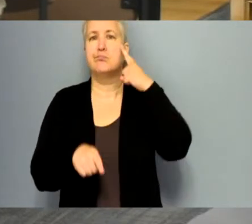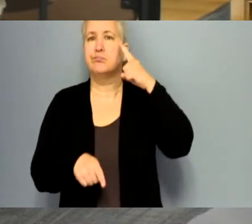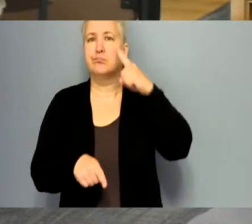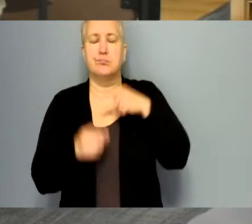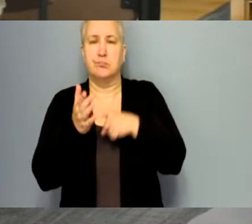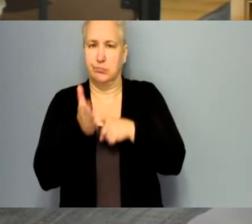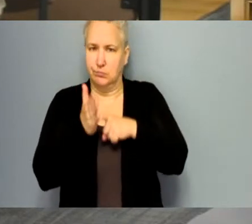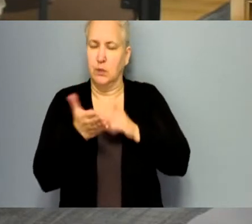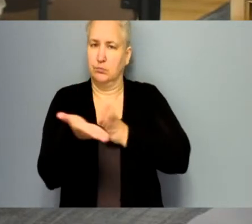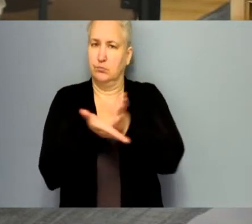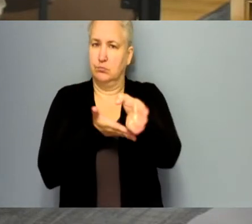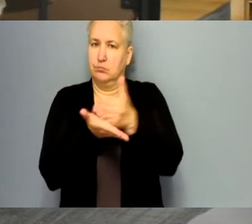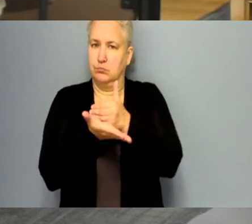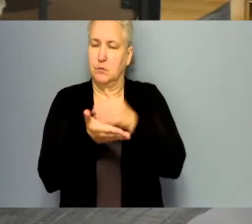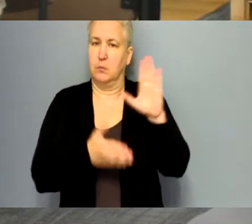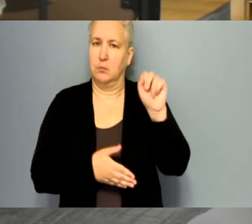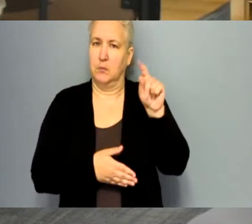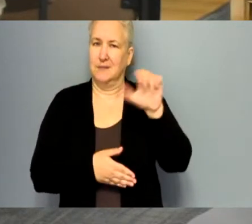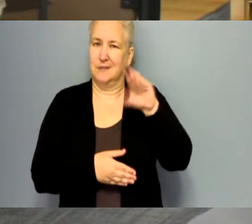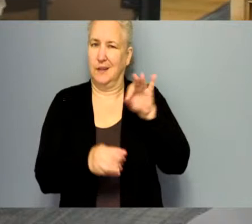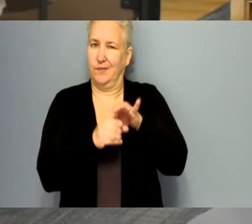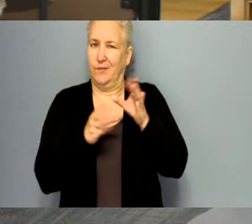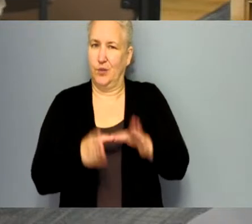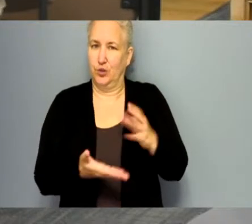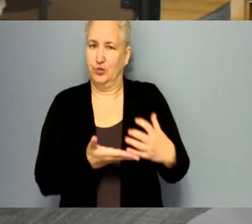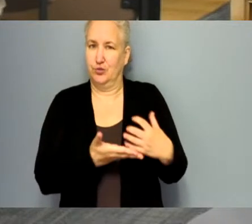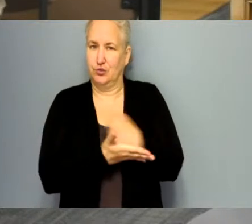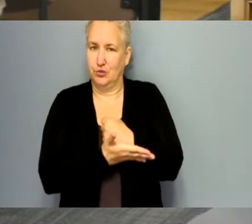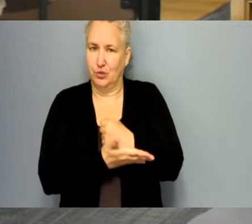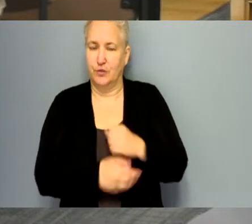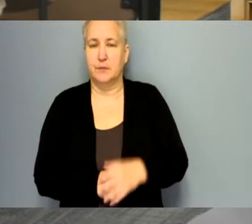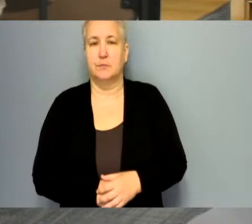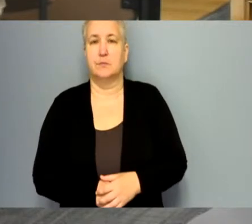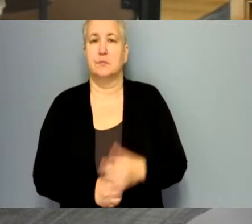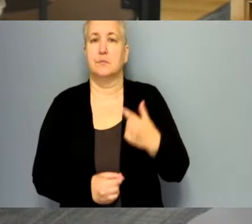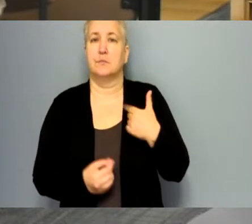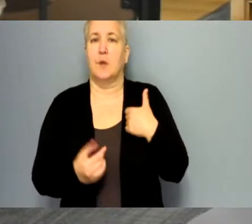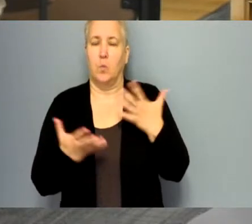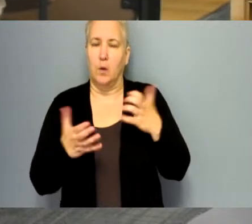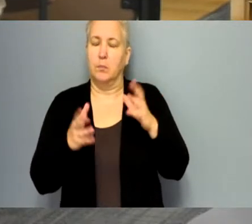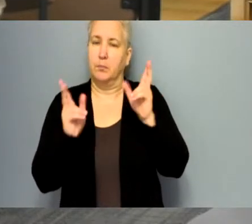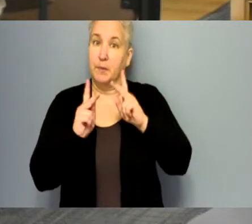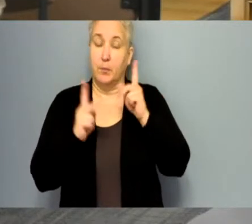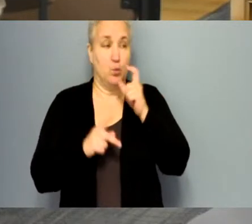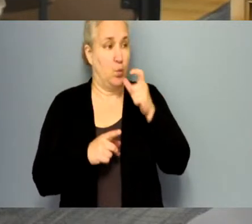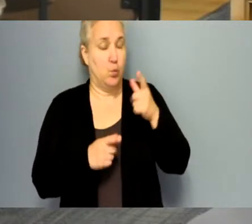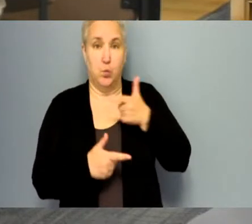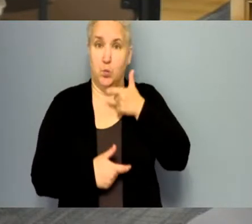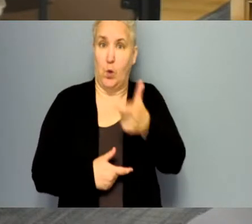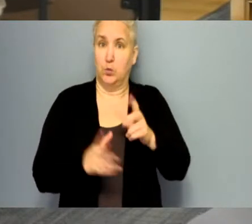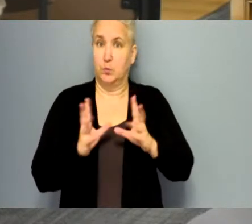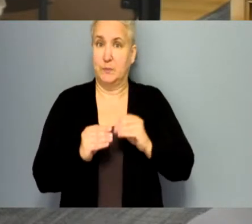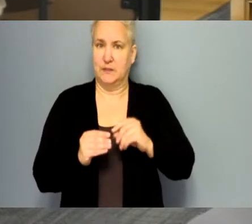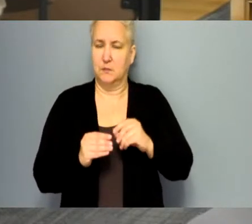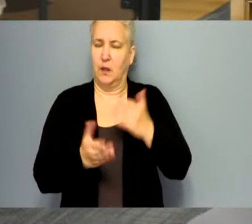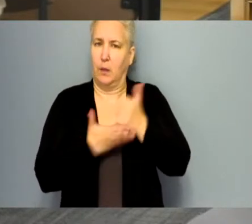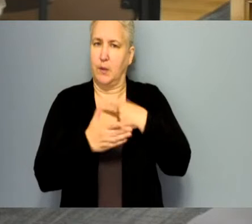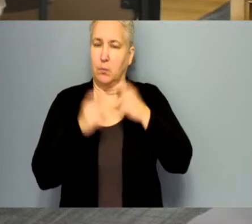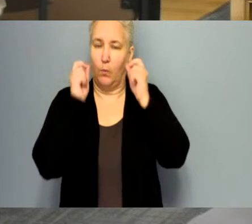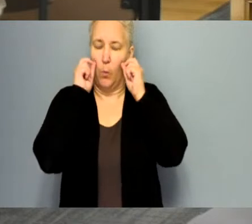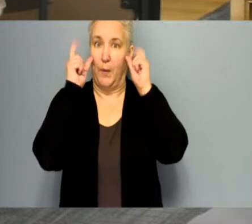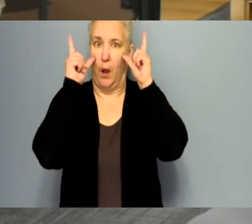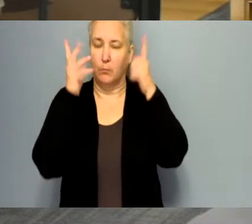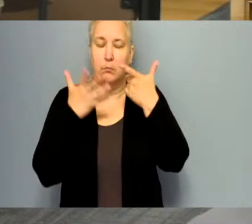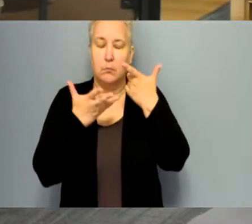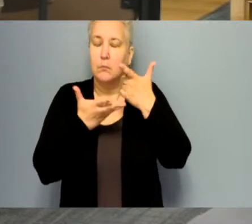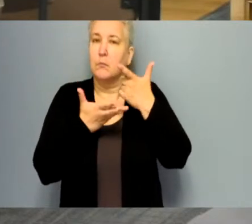the transparency that Bucks County voters deserve. I want to open up the eyes of people who are watching these meetings to make them